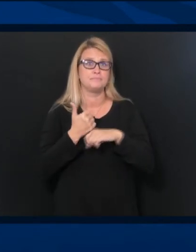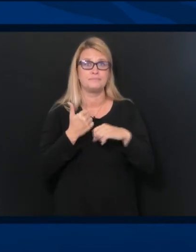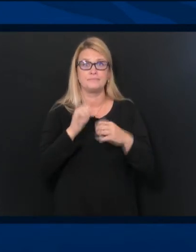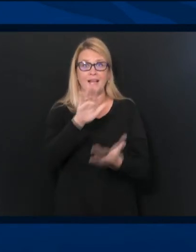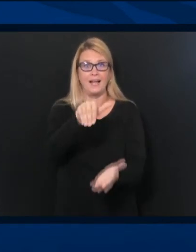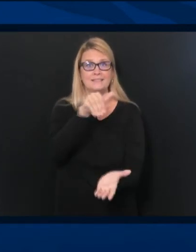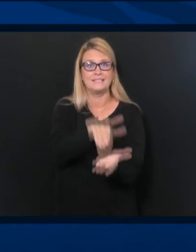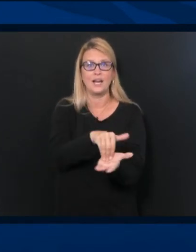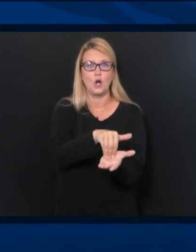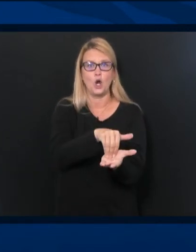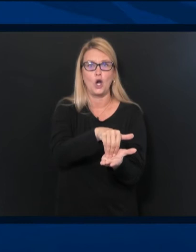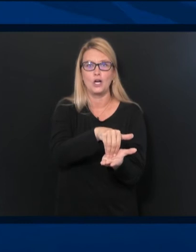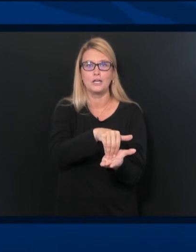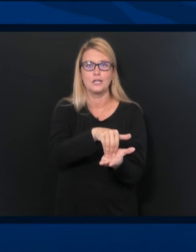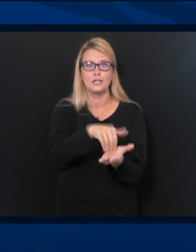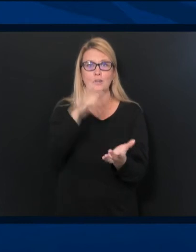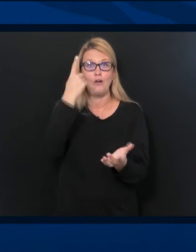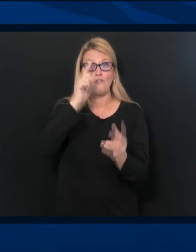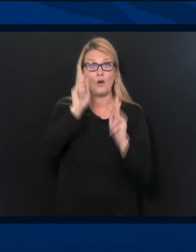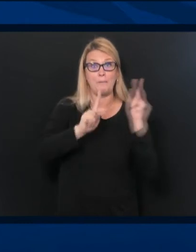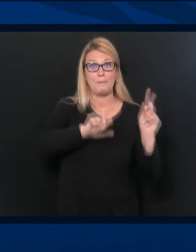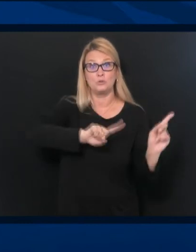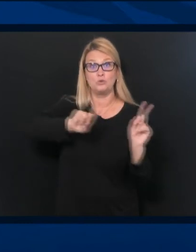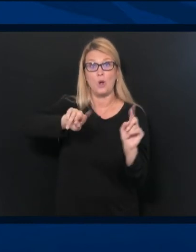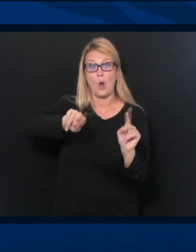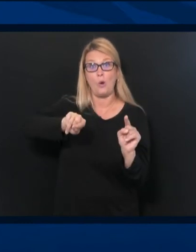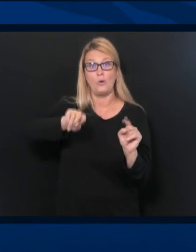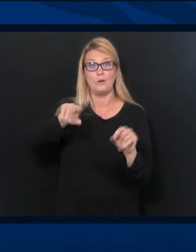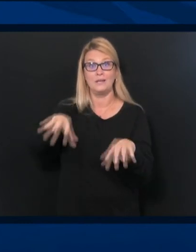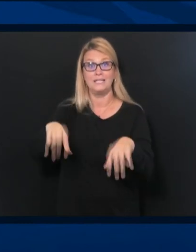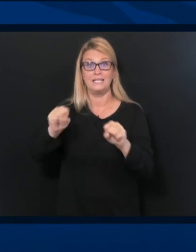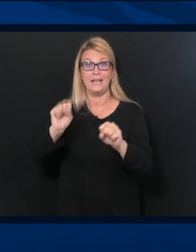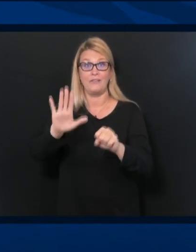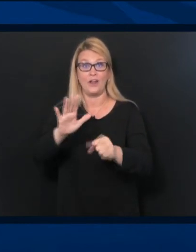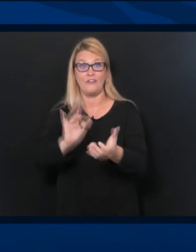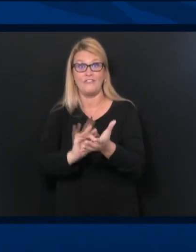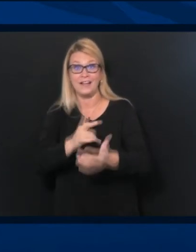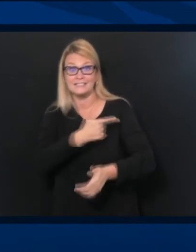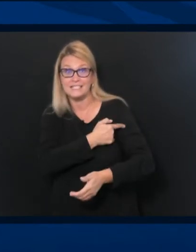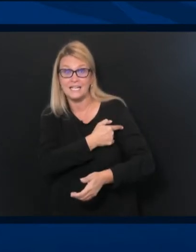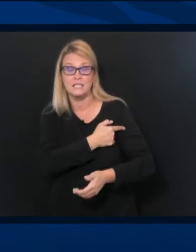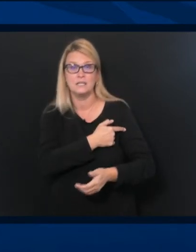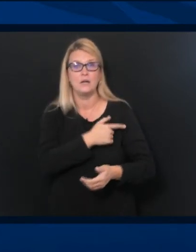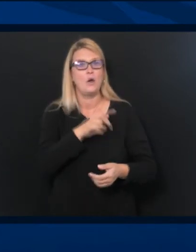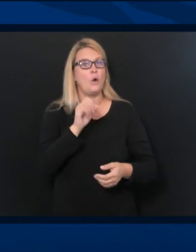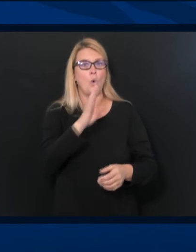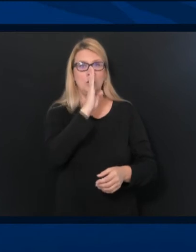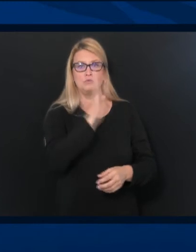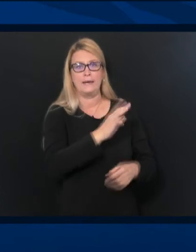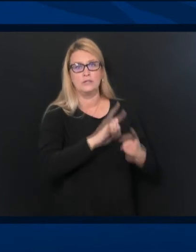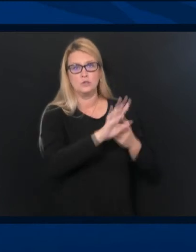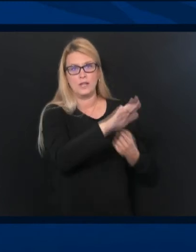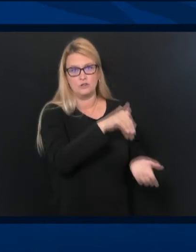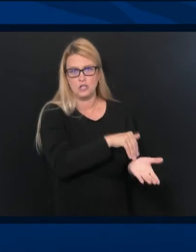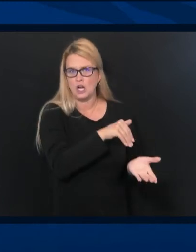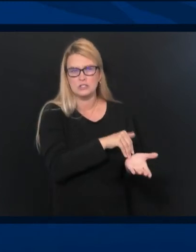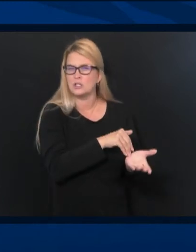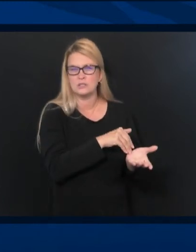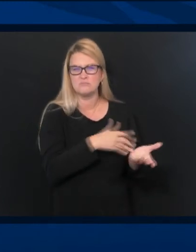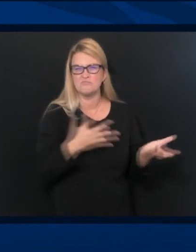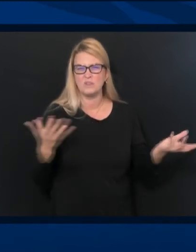center for people to go to get vaccinated? Are they going to have to go directly to their healthcare provider? What sort